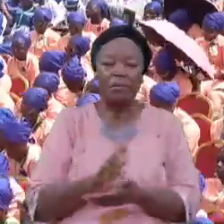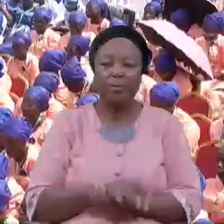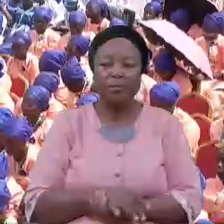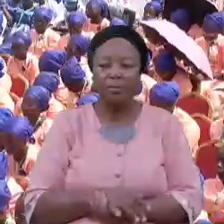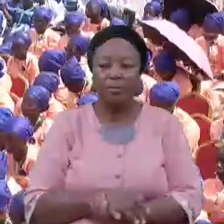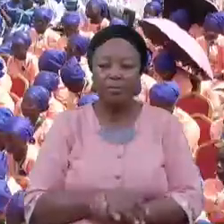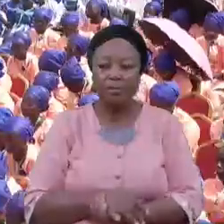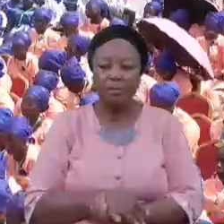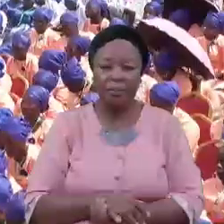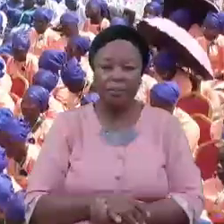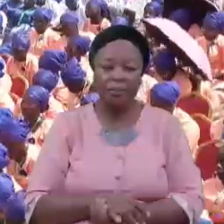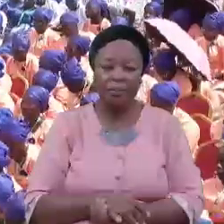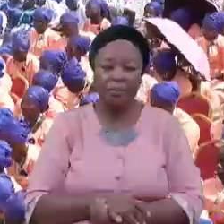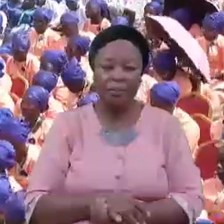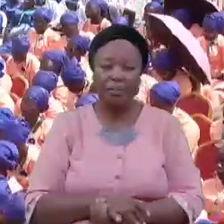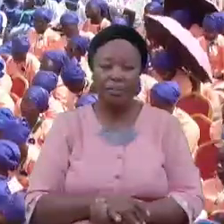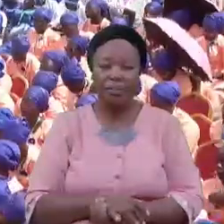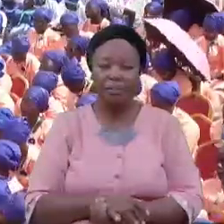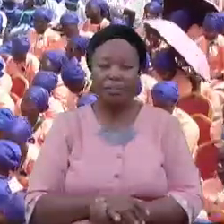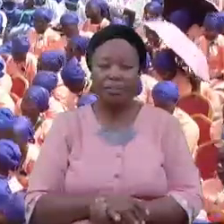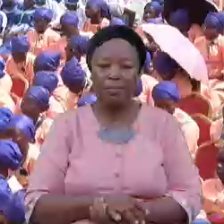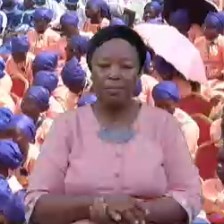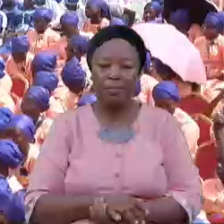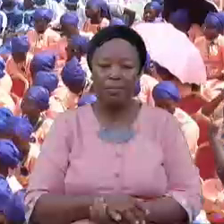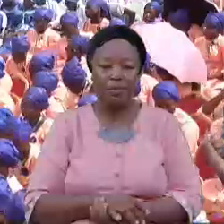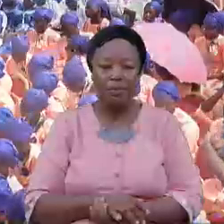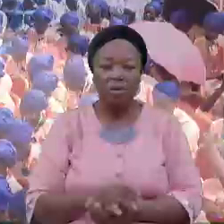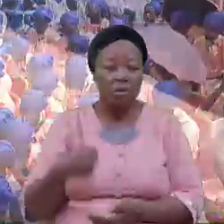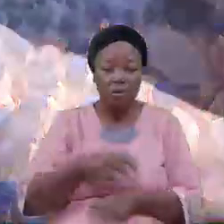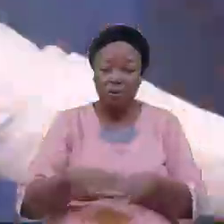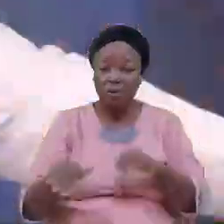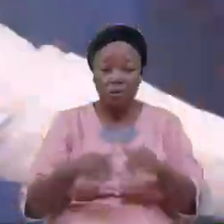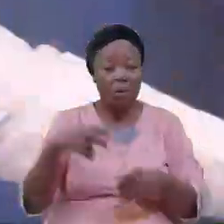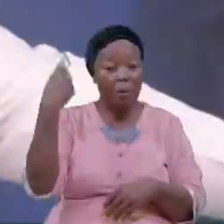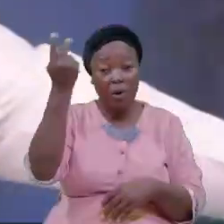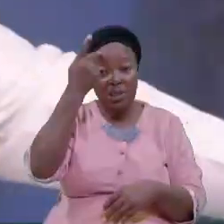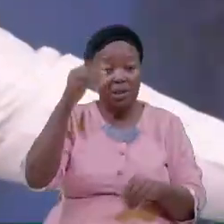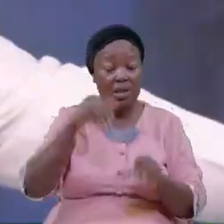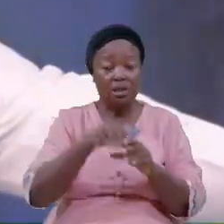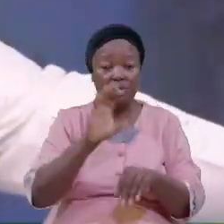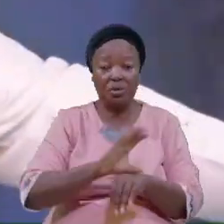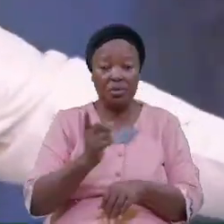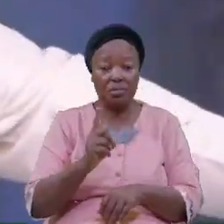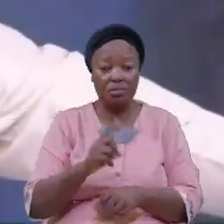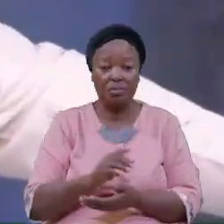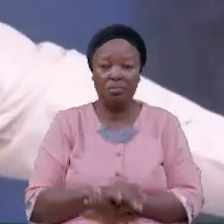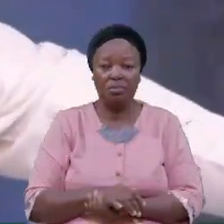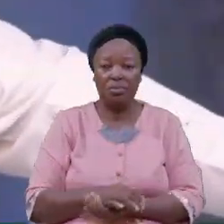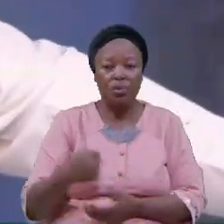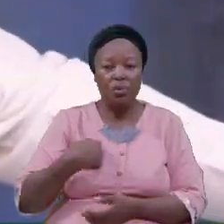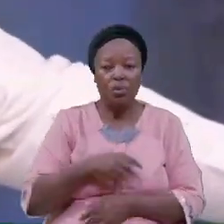people. We don't do politics in church. We don't do politics in